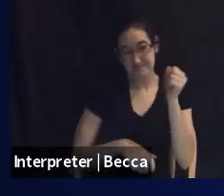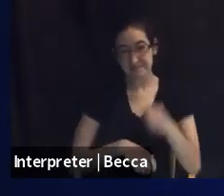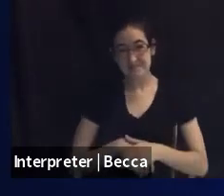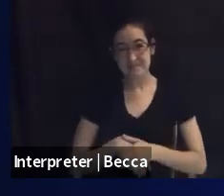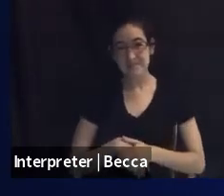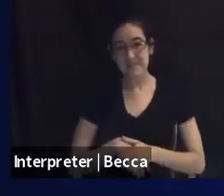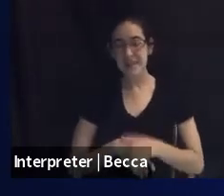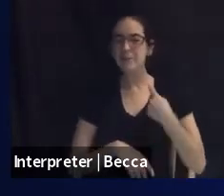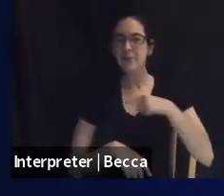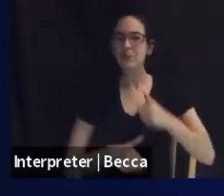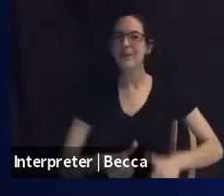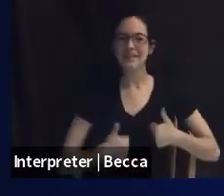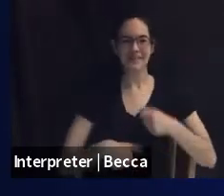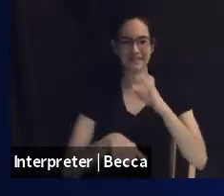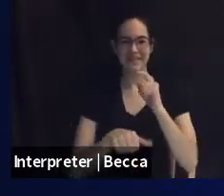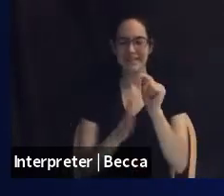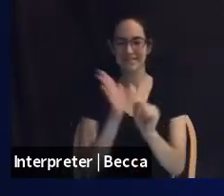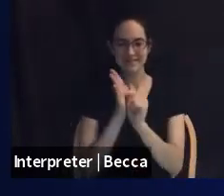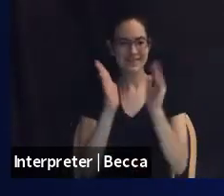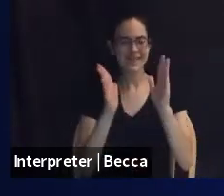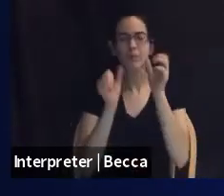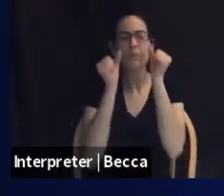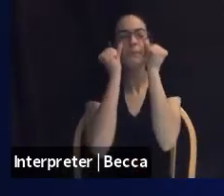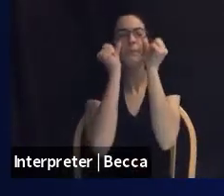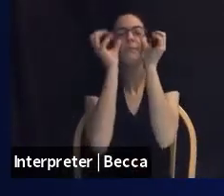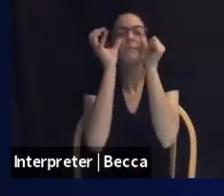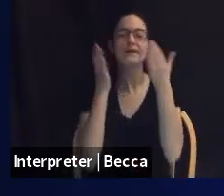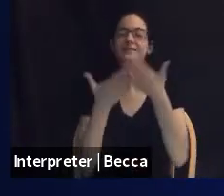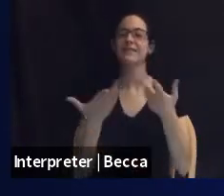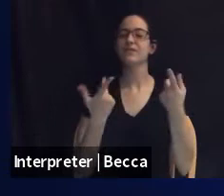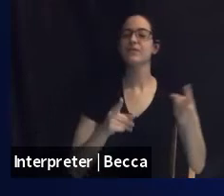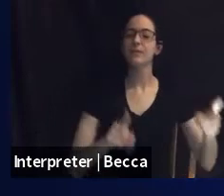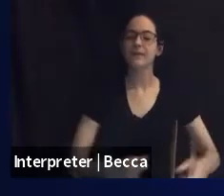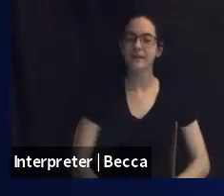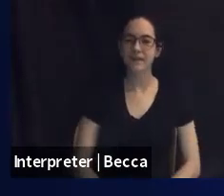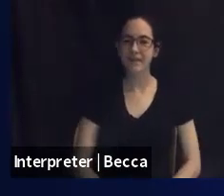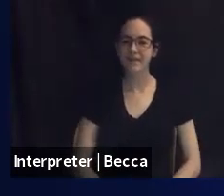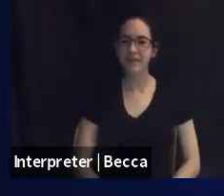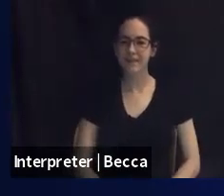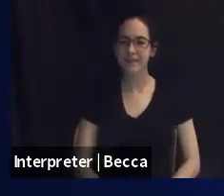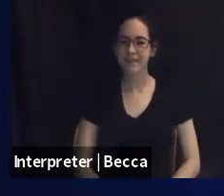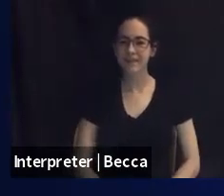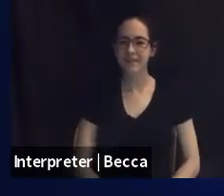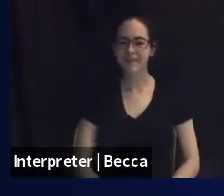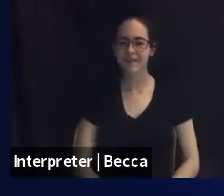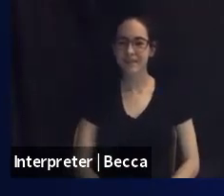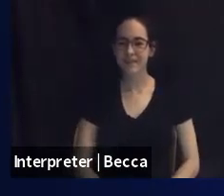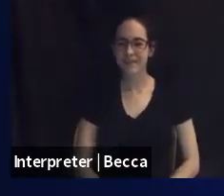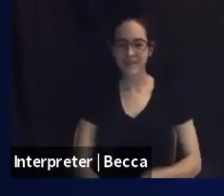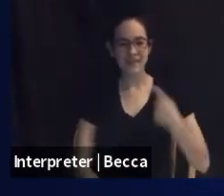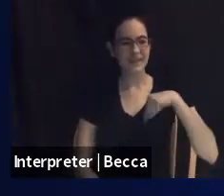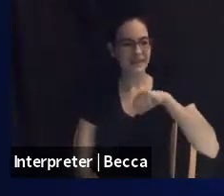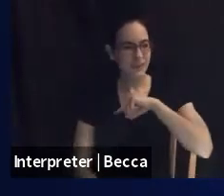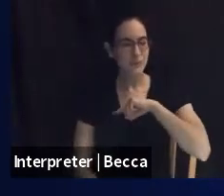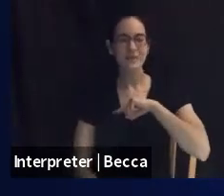an age where so many great things are happening. Can we regain a sense of awe when it